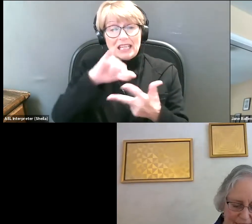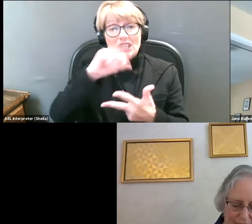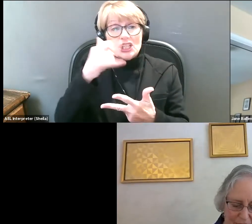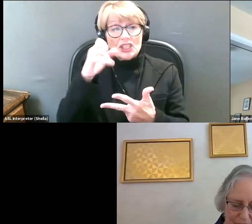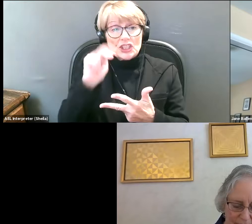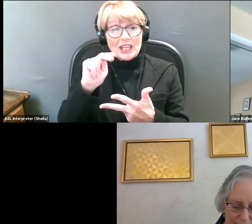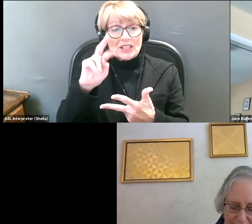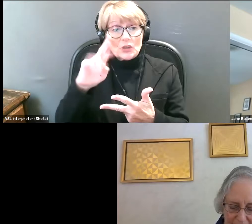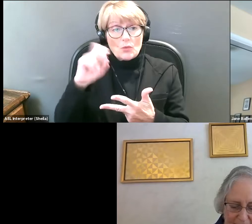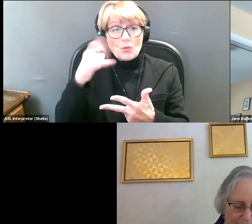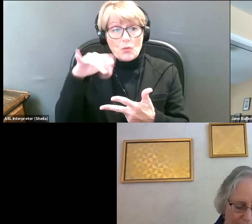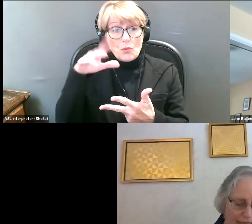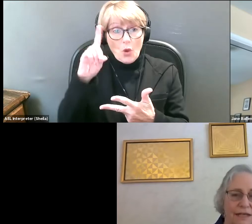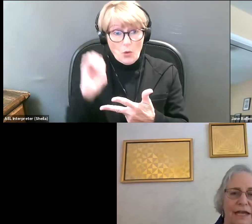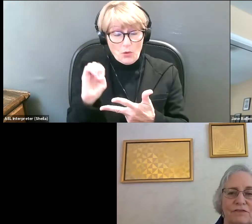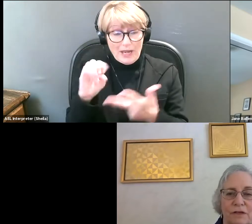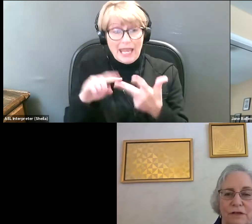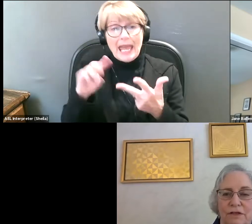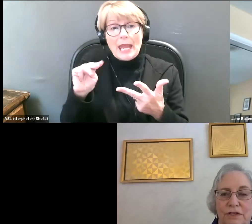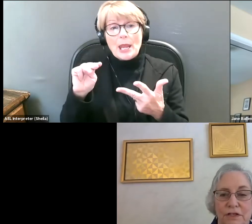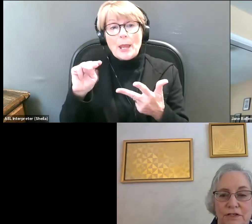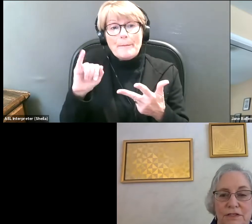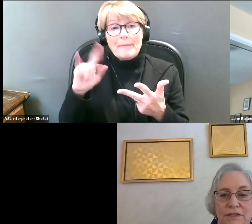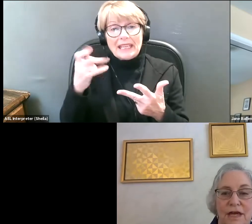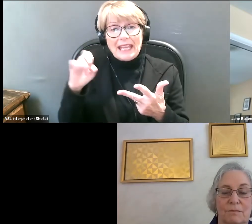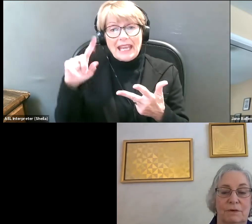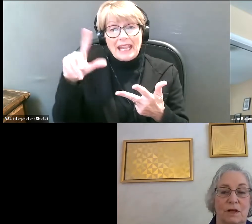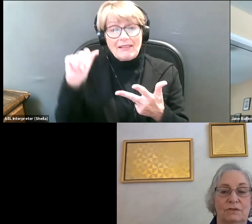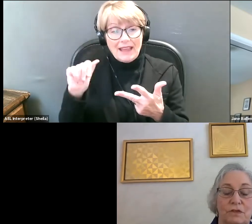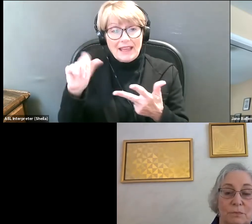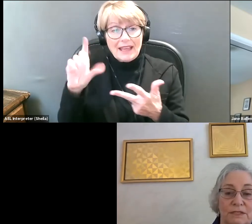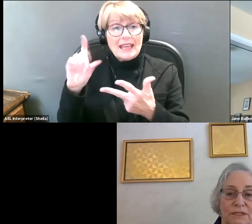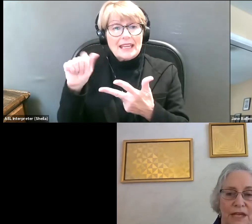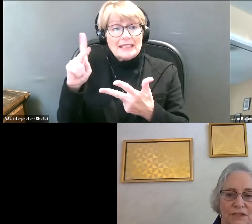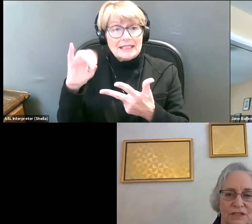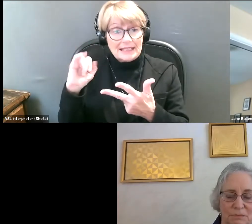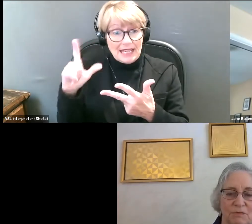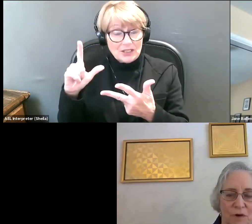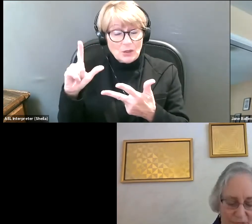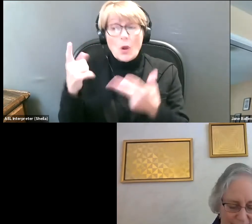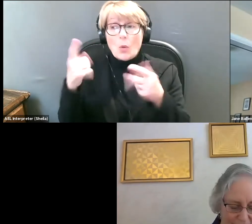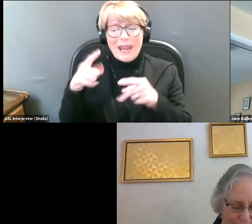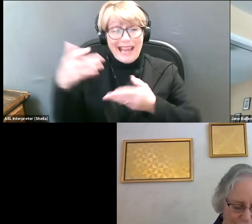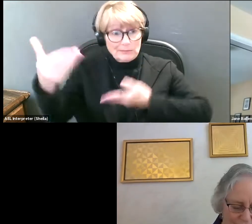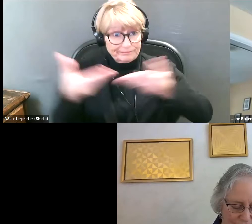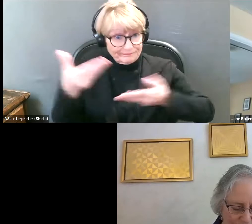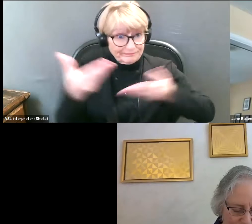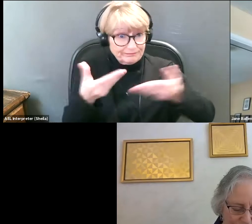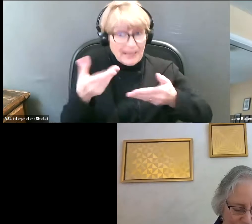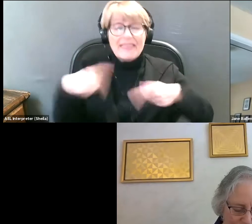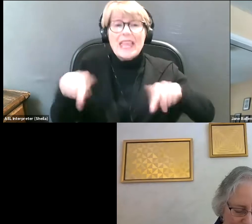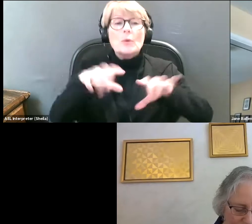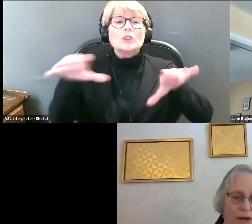Michael Daniel. And after their introductions, they will all do their presentations before we have